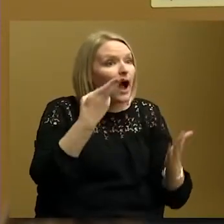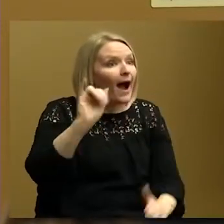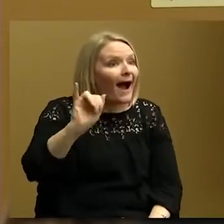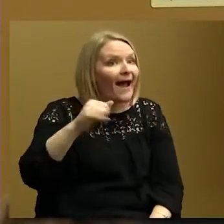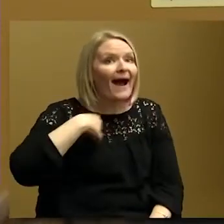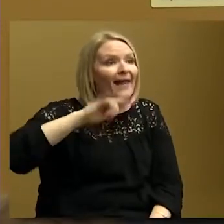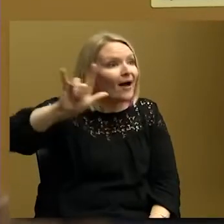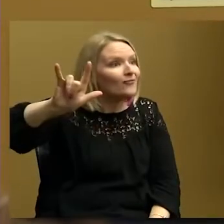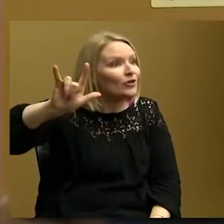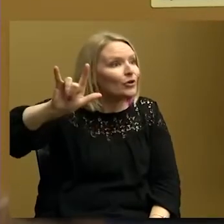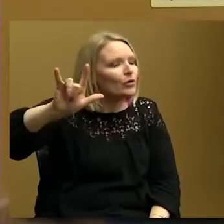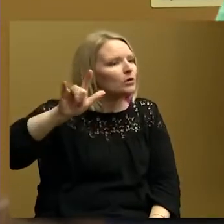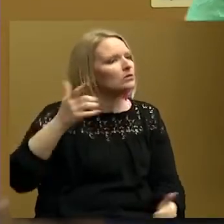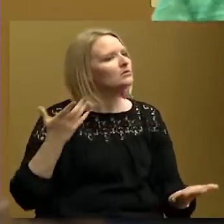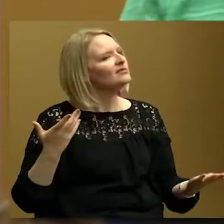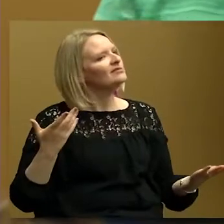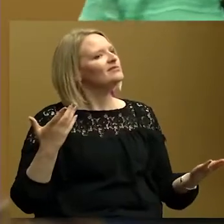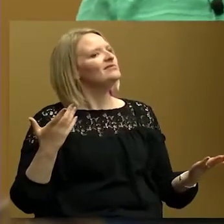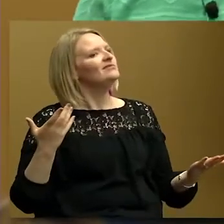ya,